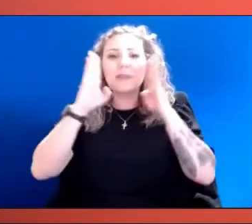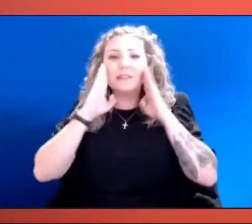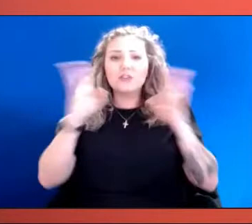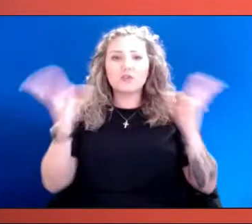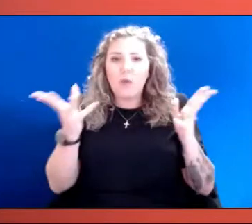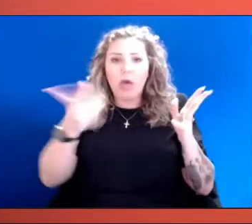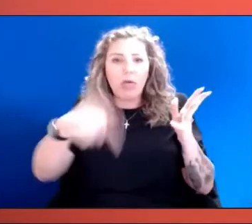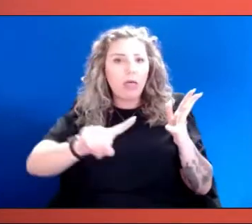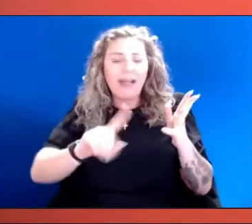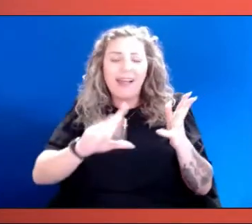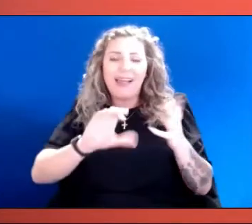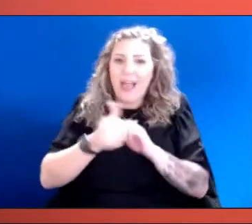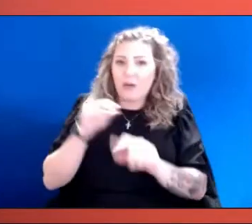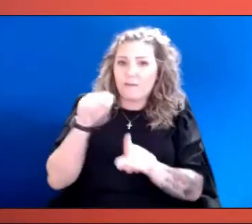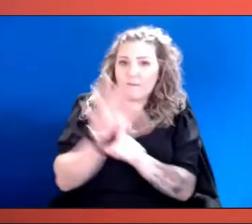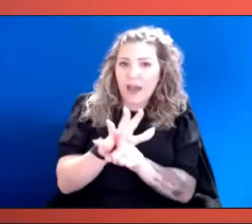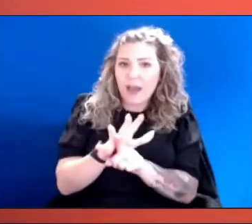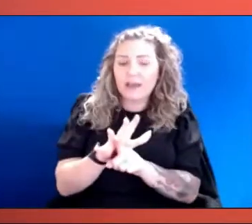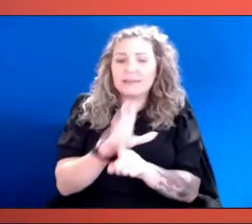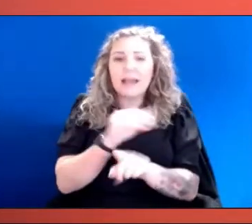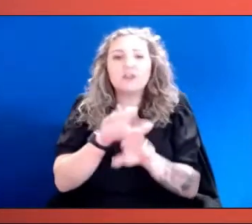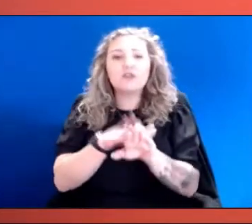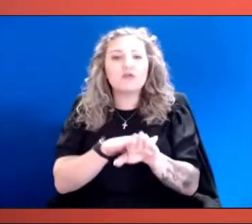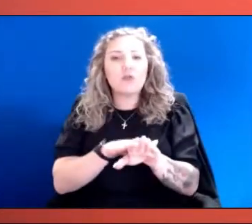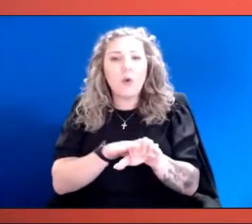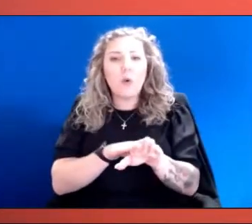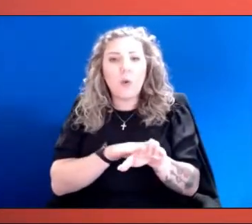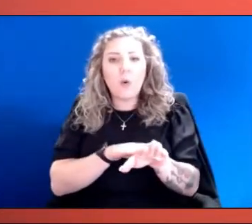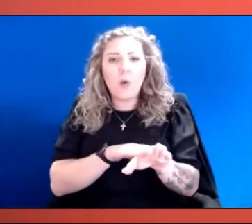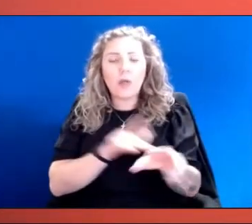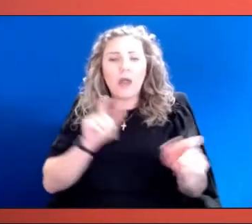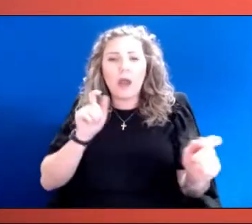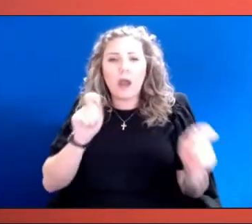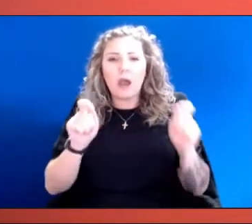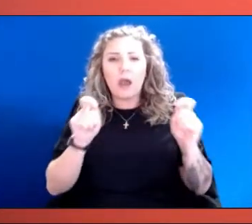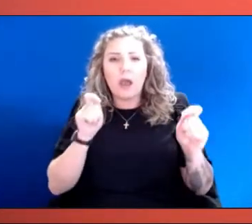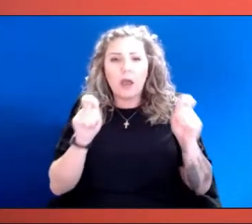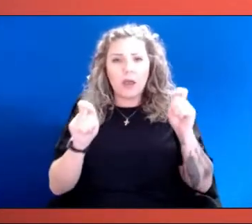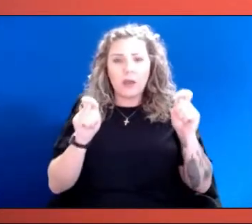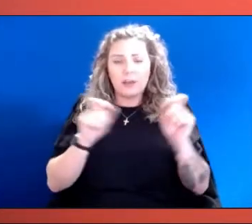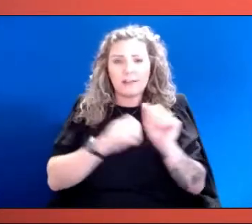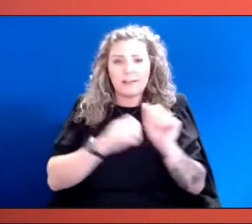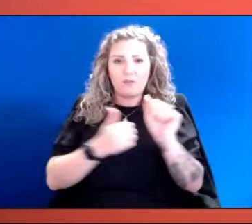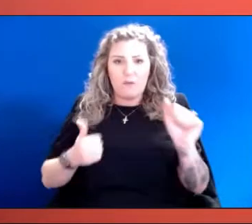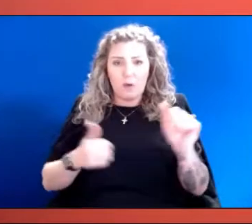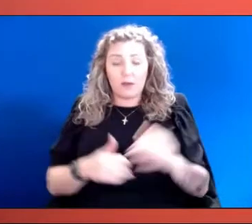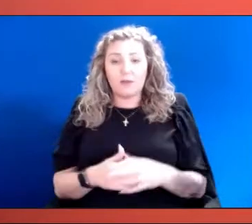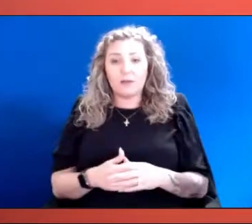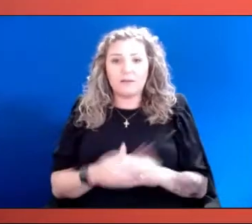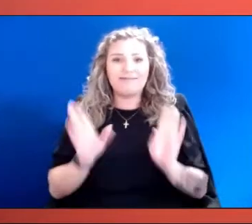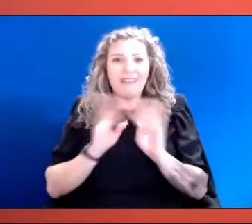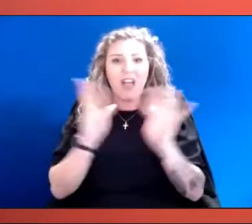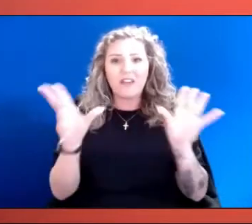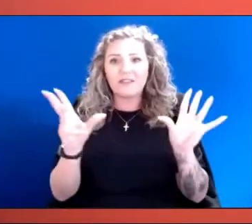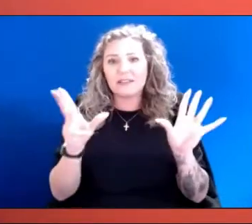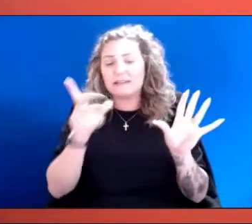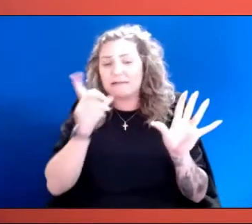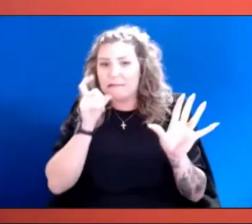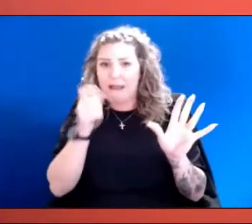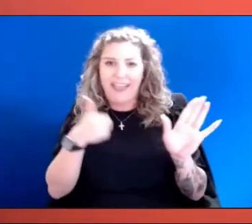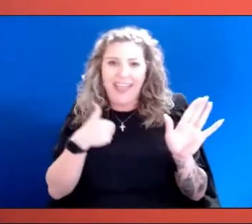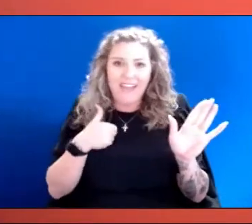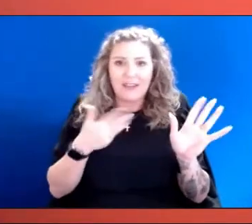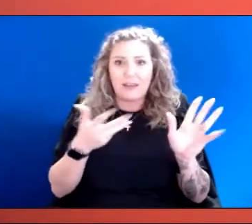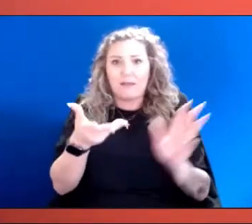they affect you, and slowly over time making adjustments to avoid it. I mean, obviously not having it around, not being around it is a